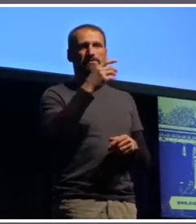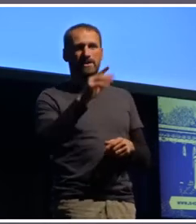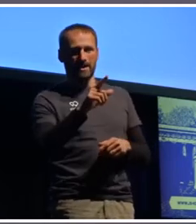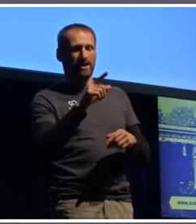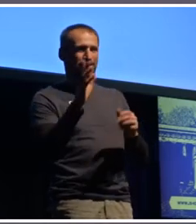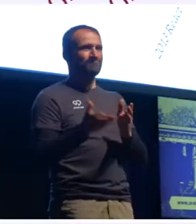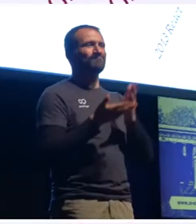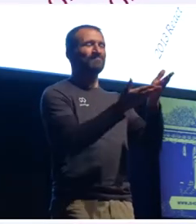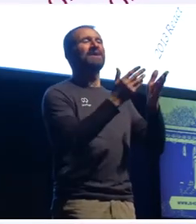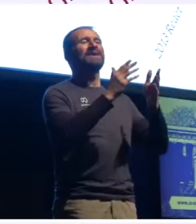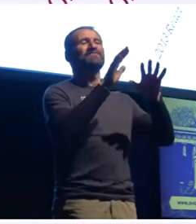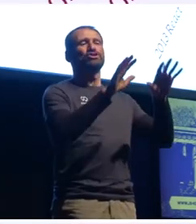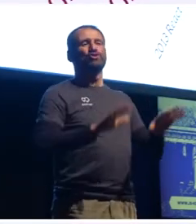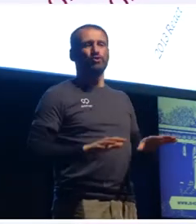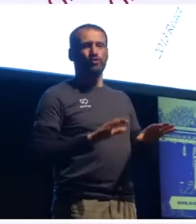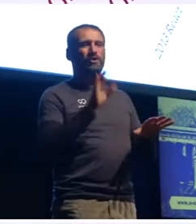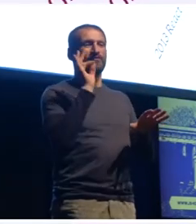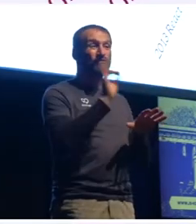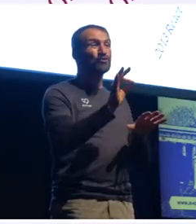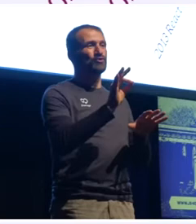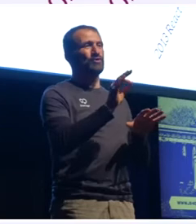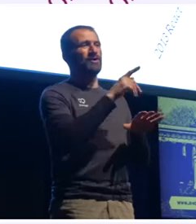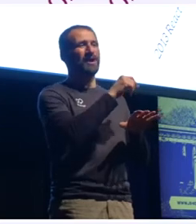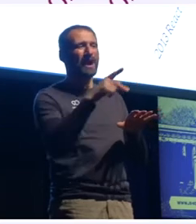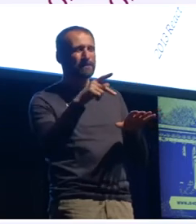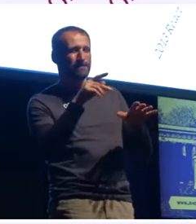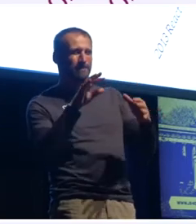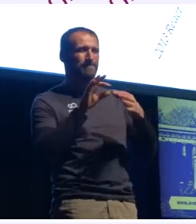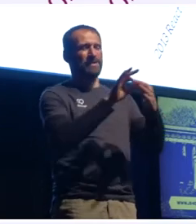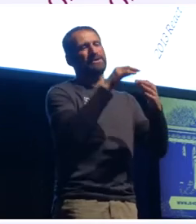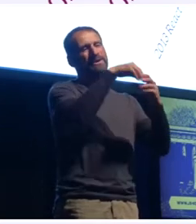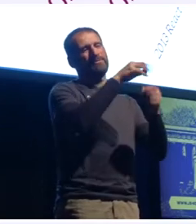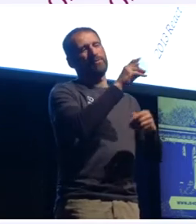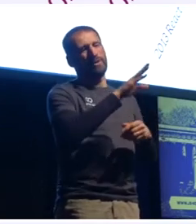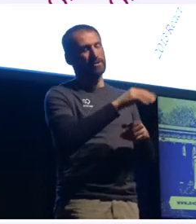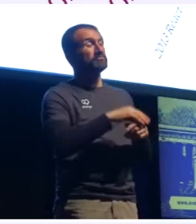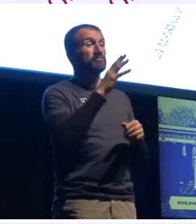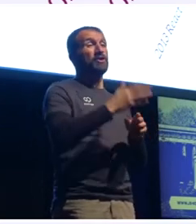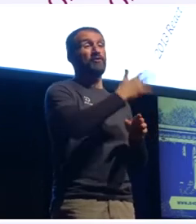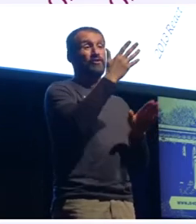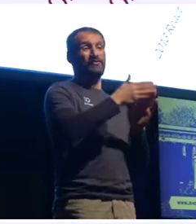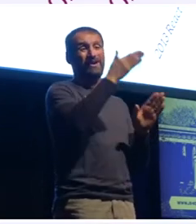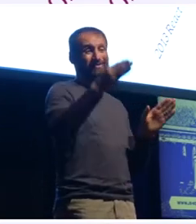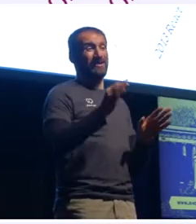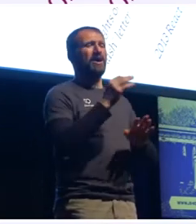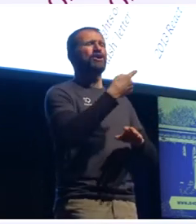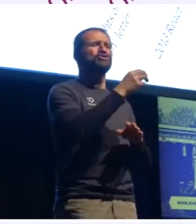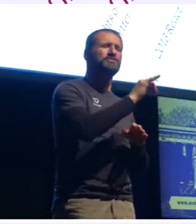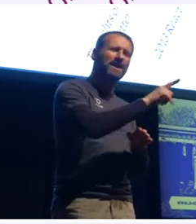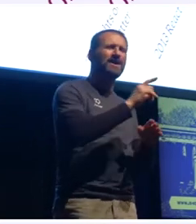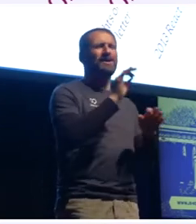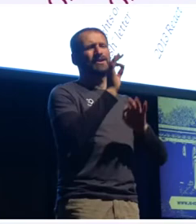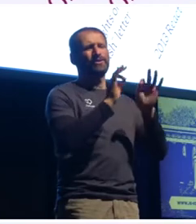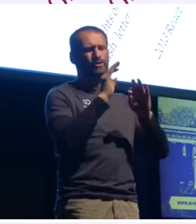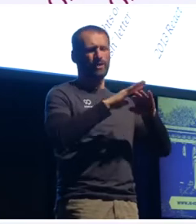web. So we've got our timeline, right? 5 years after Gmail and Google Maps, we got this letter from Steve